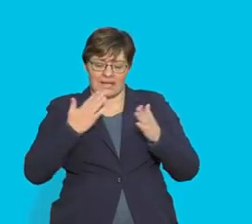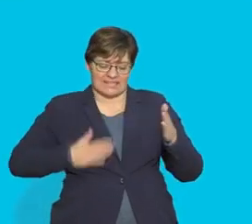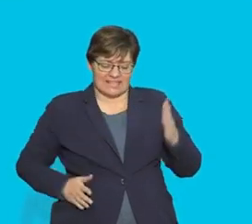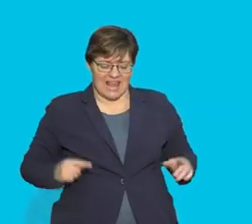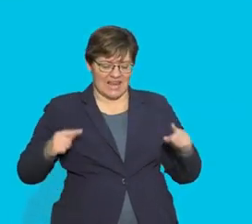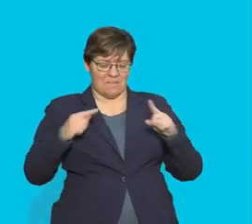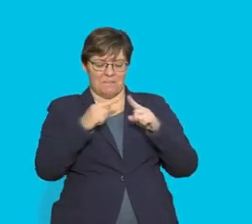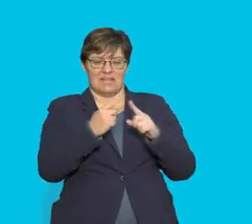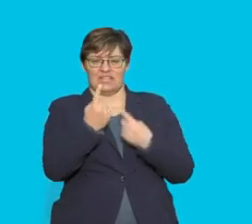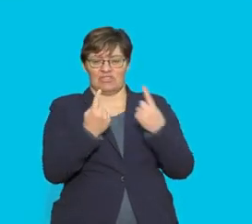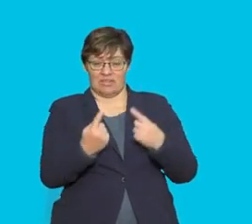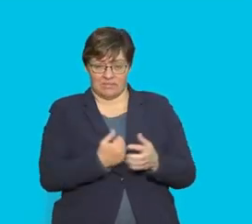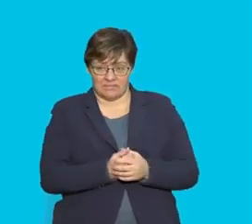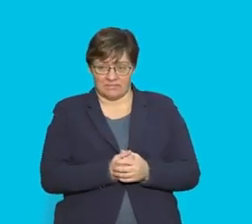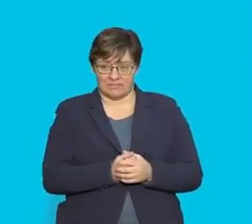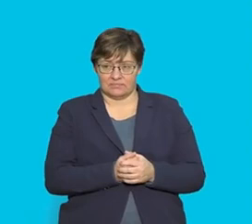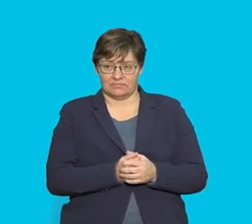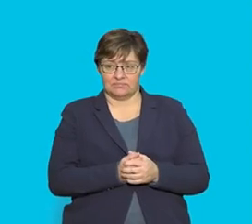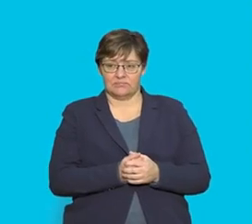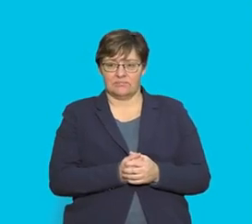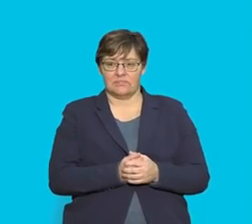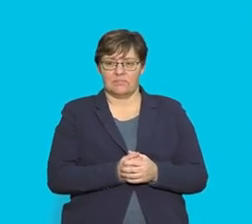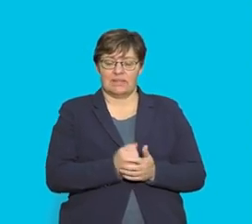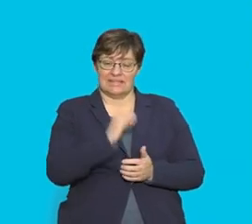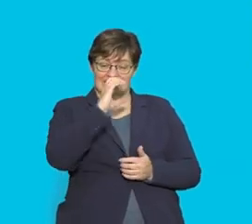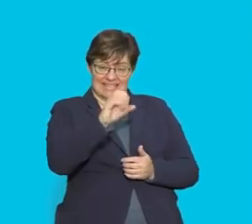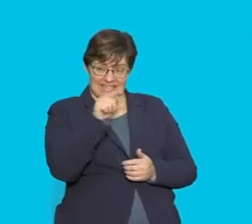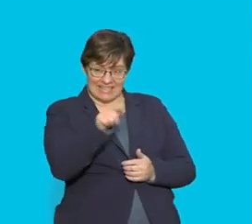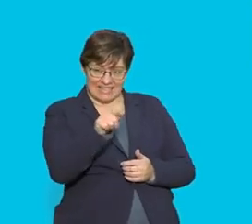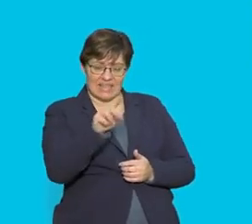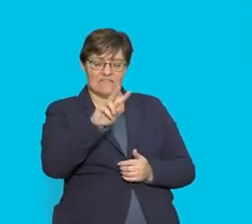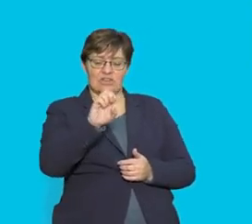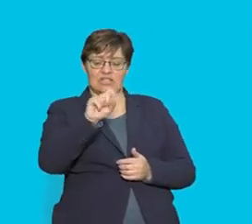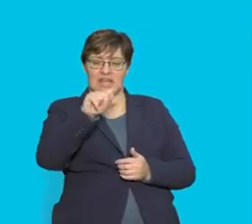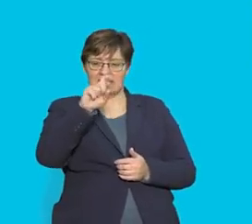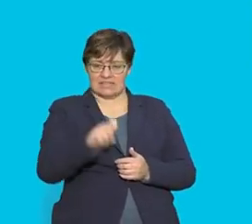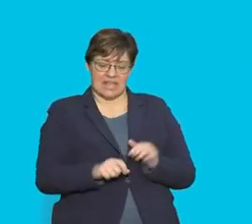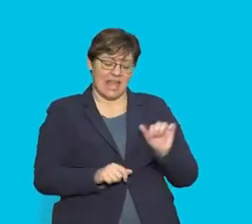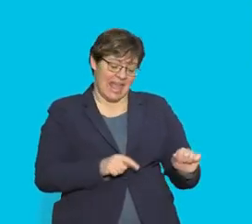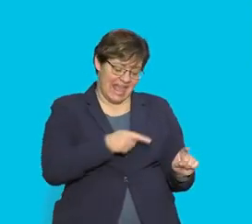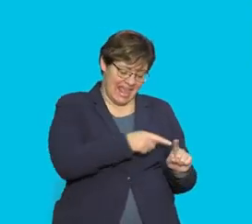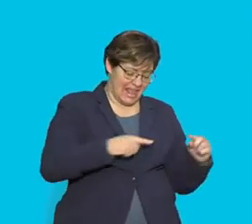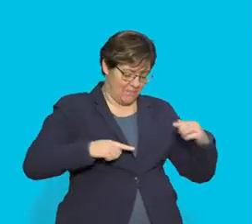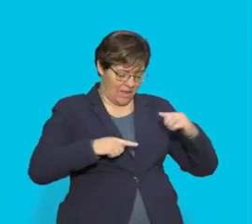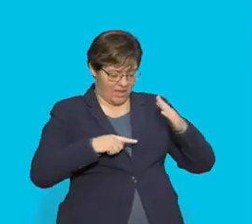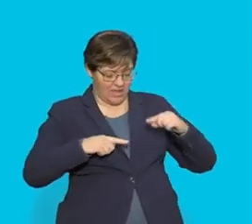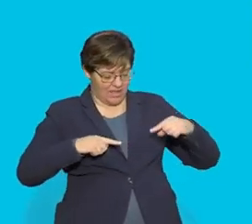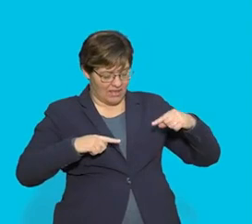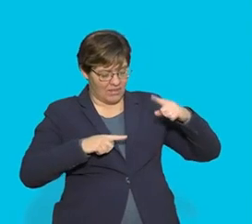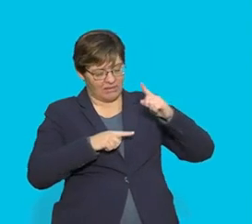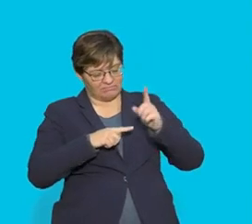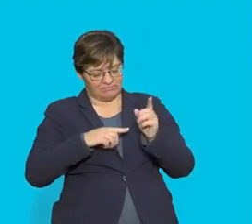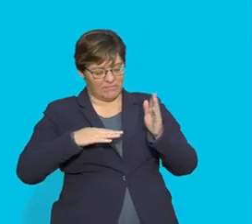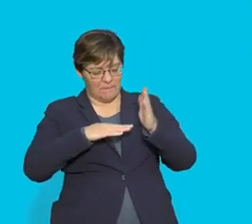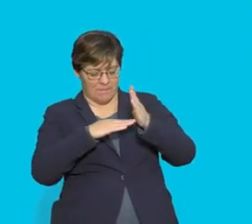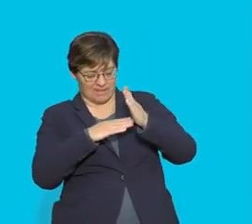another, right? So my C there will be a vertex, A there will be a